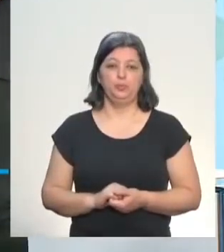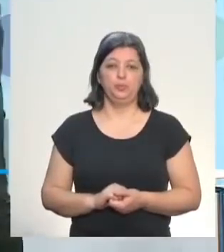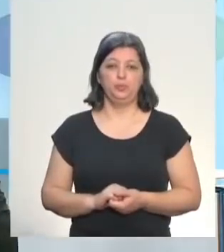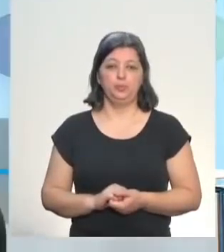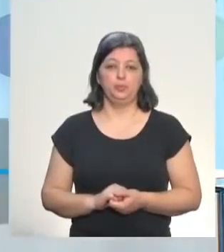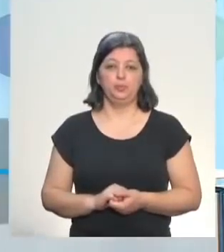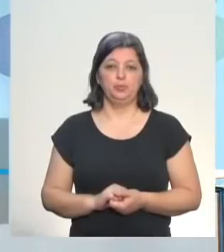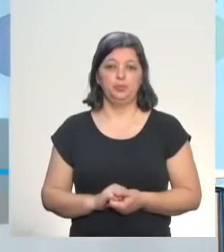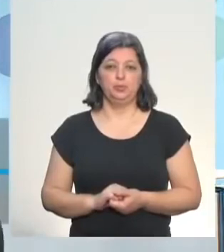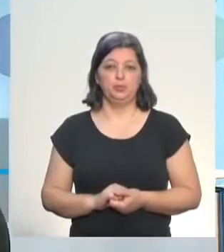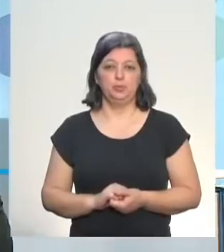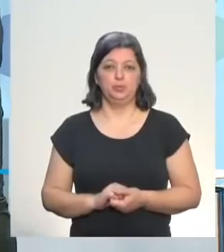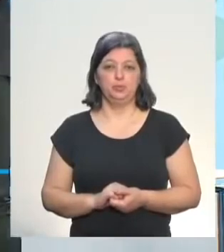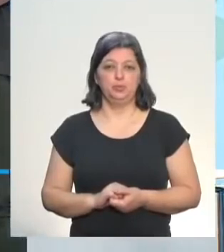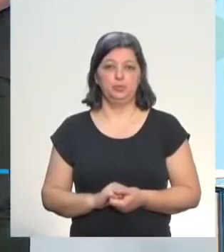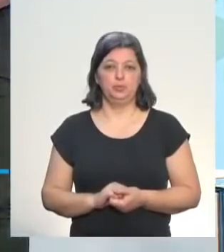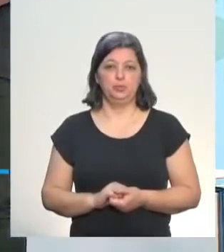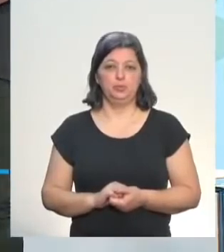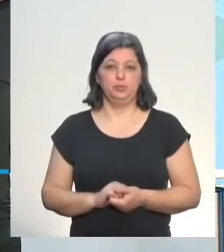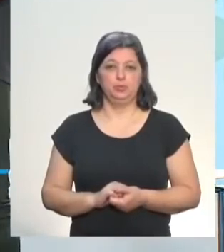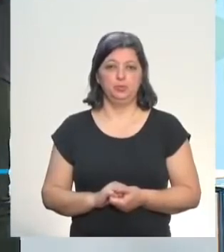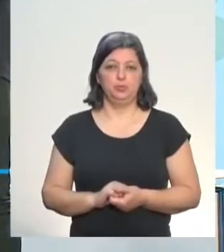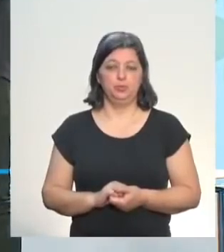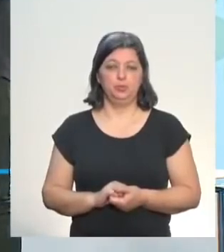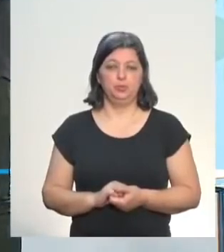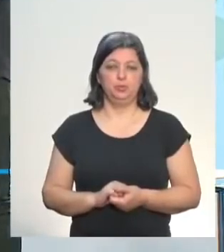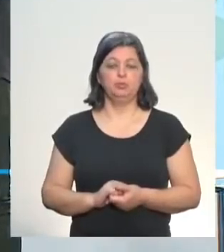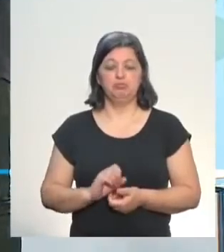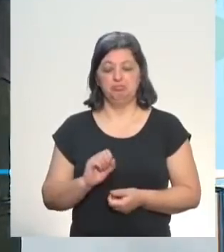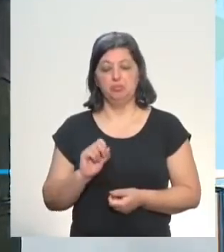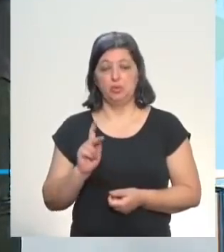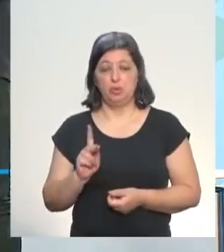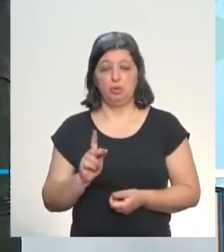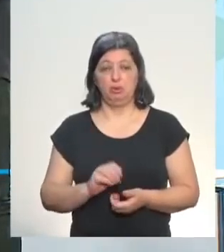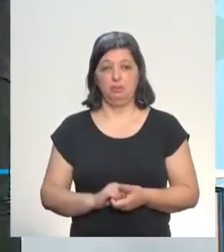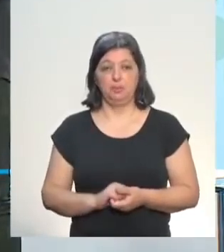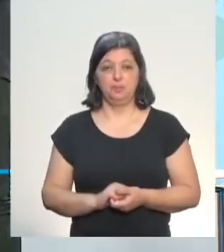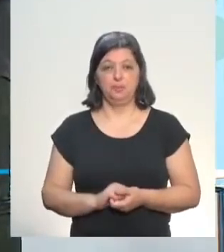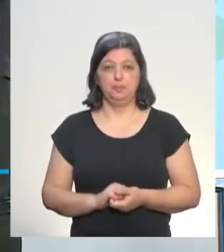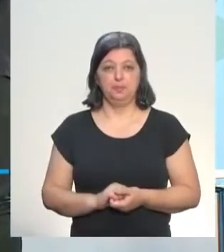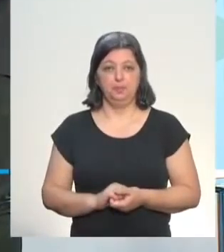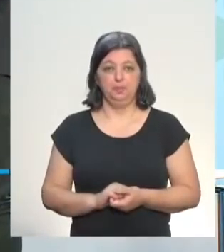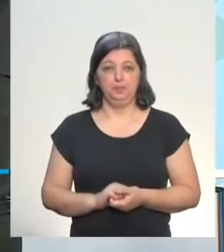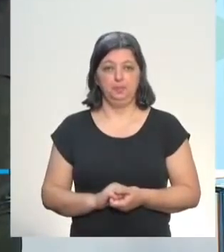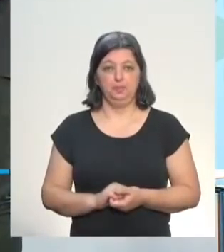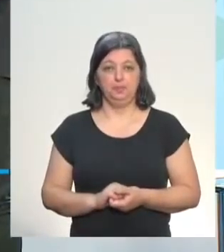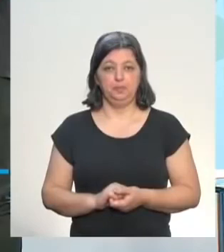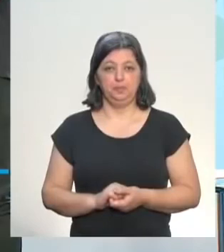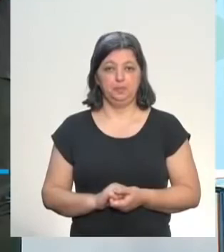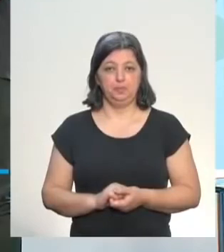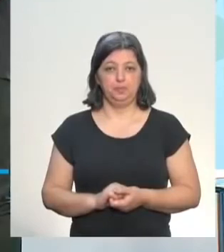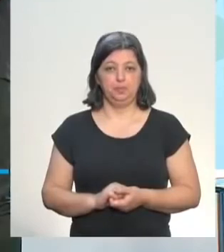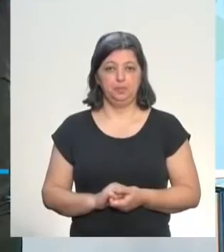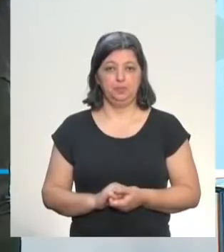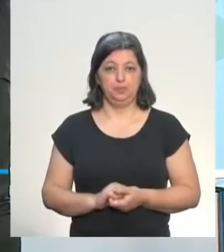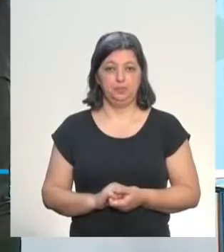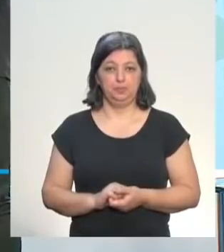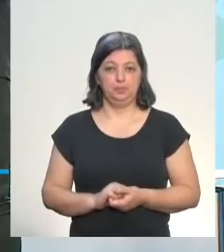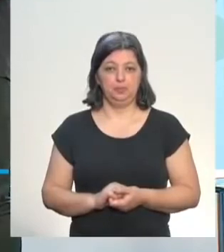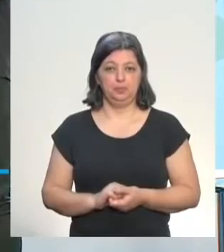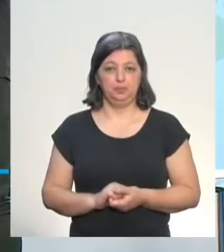in 1969. Okay, but when is your birthday? On October